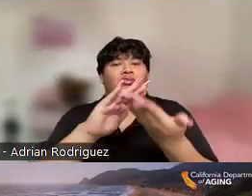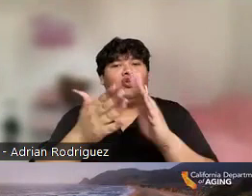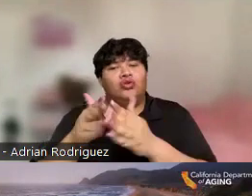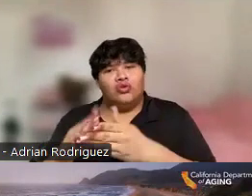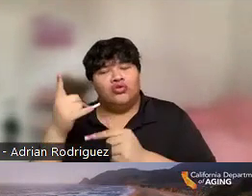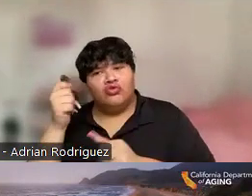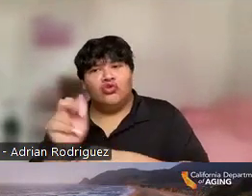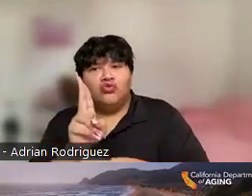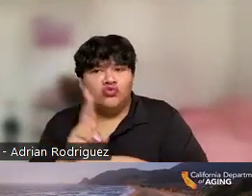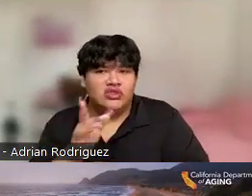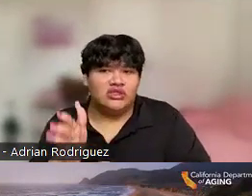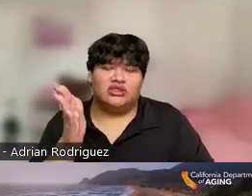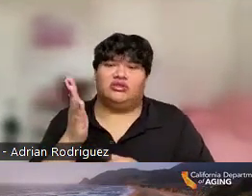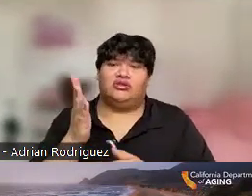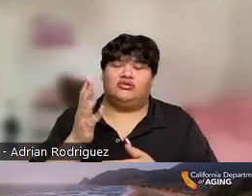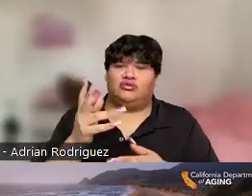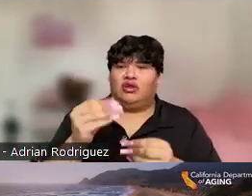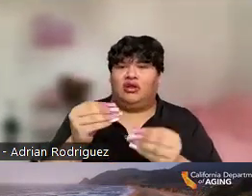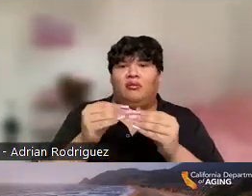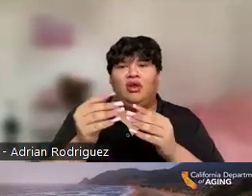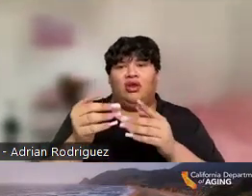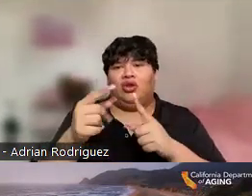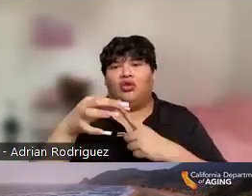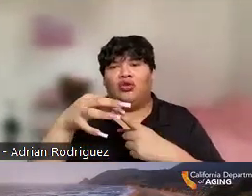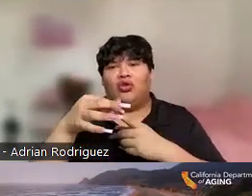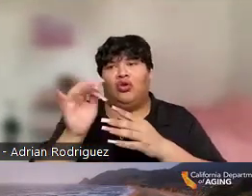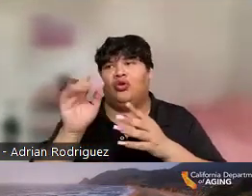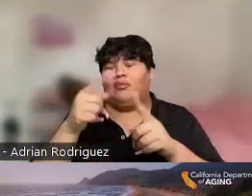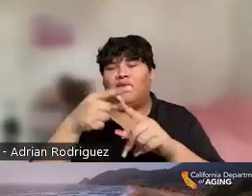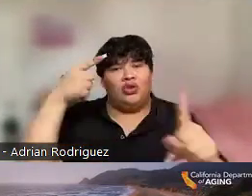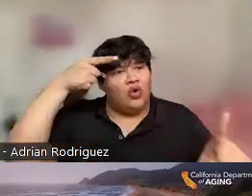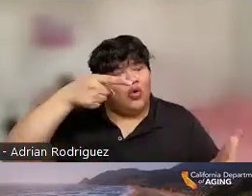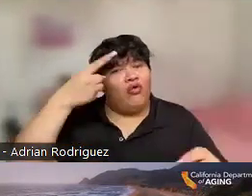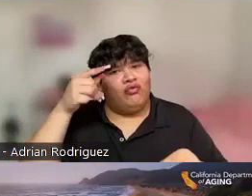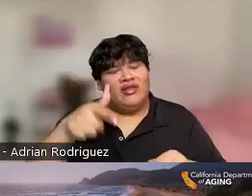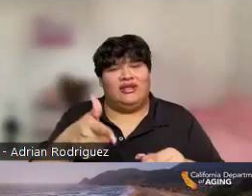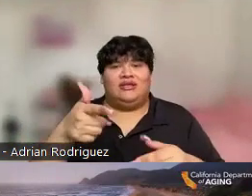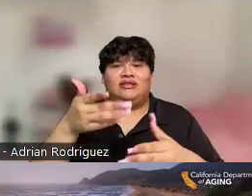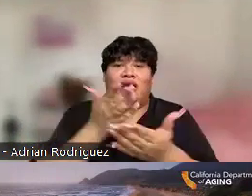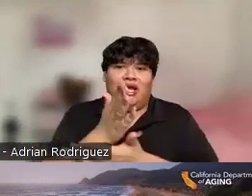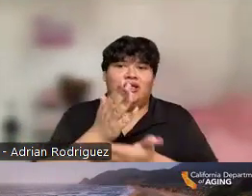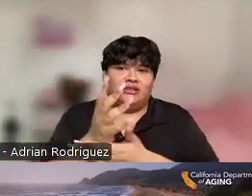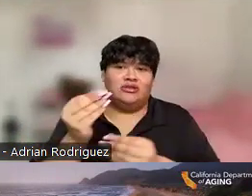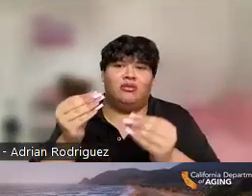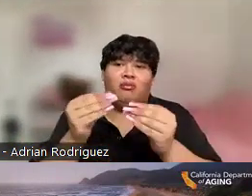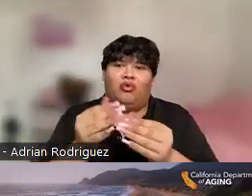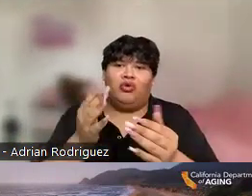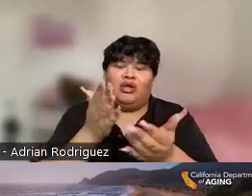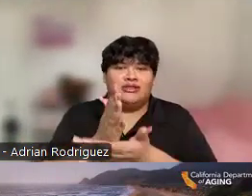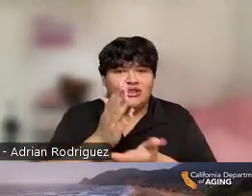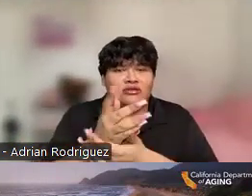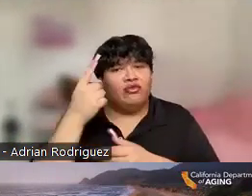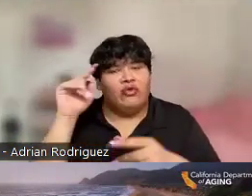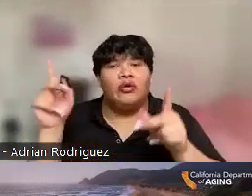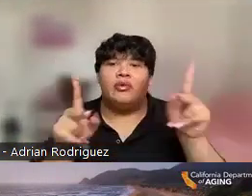well and align with the goal of making information easier to access and more accessible. So we just wanted to share this update with you